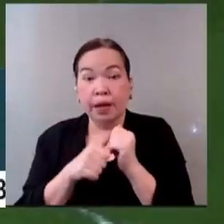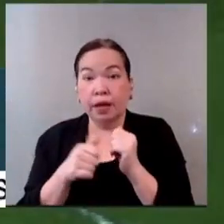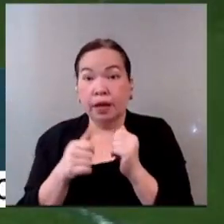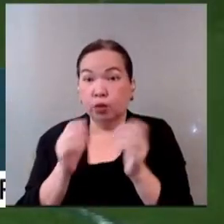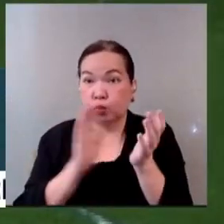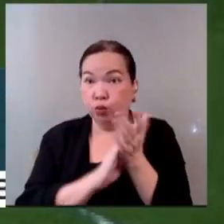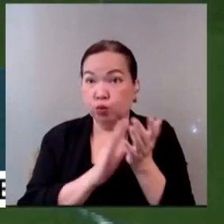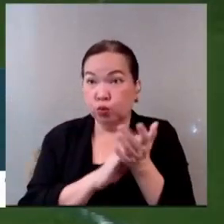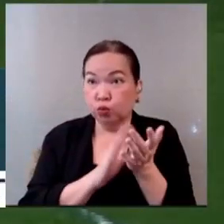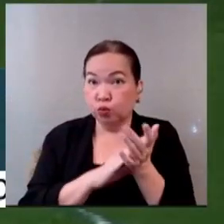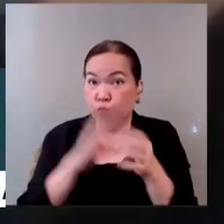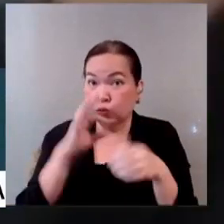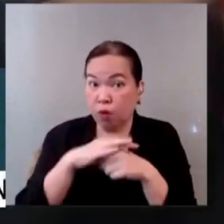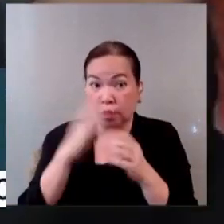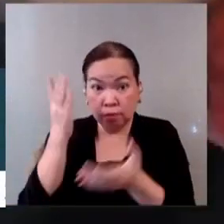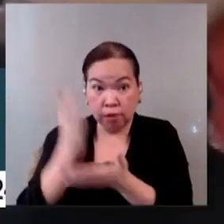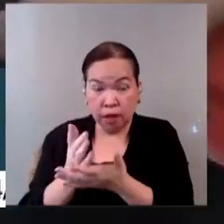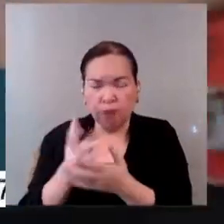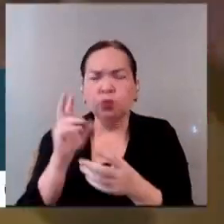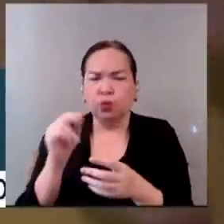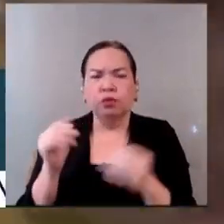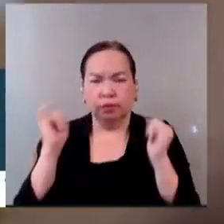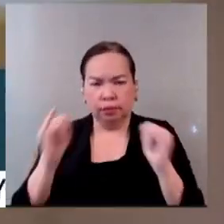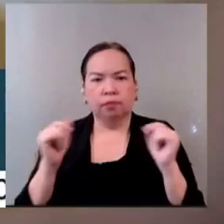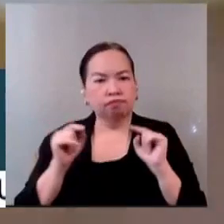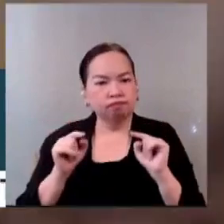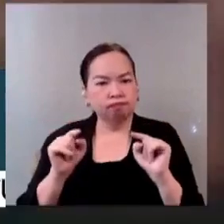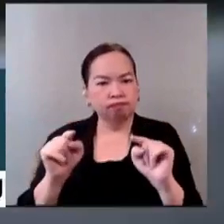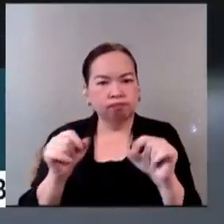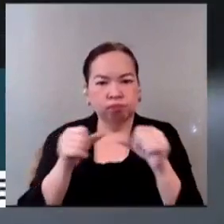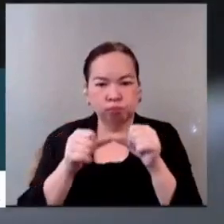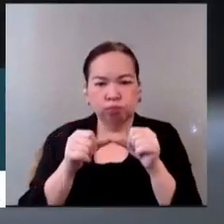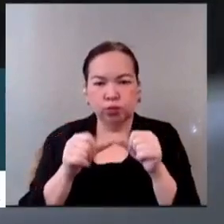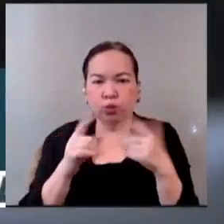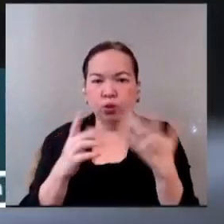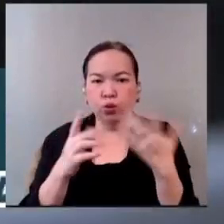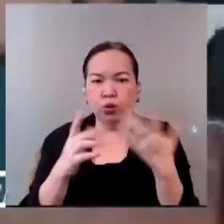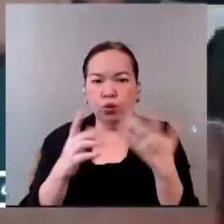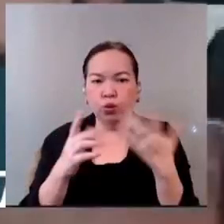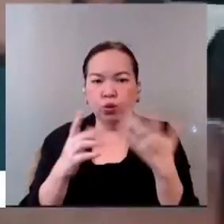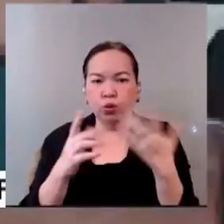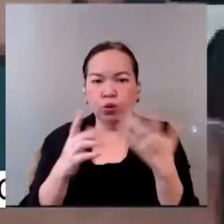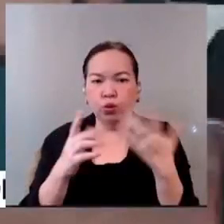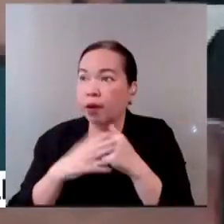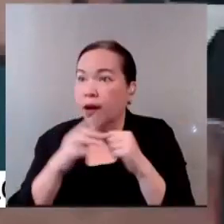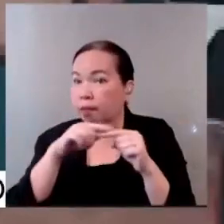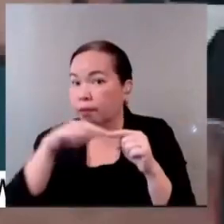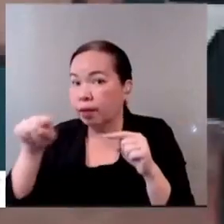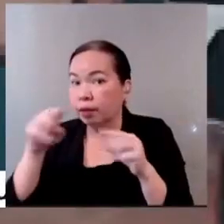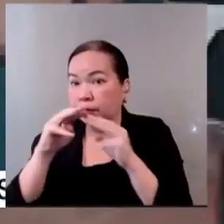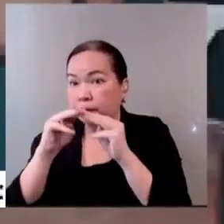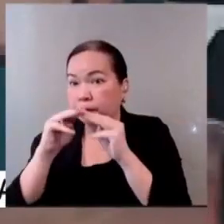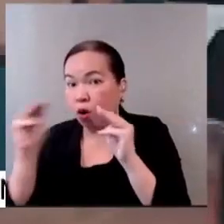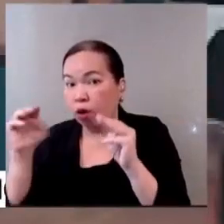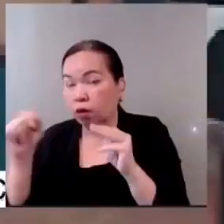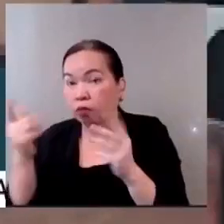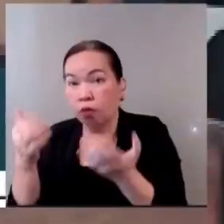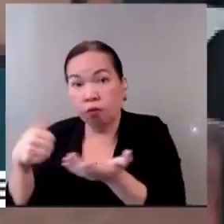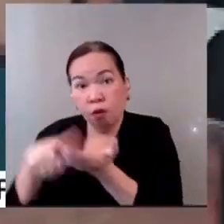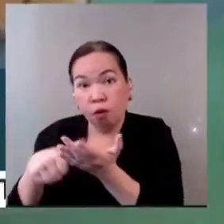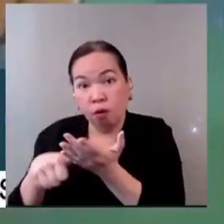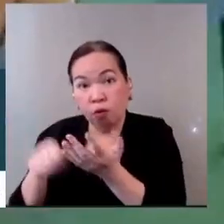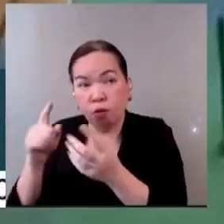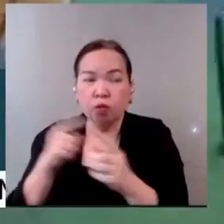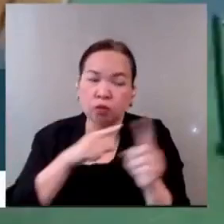longer take place. Residents who live near participating malls will be asked by COMELEC if they want to vote there or continue voting in